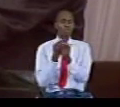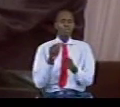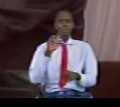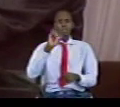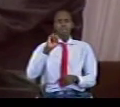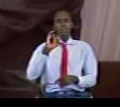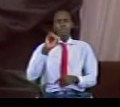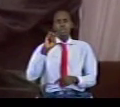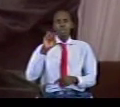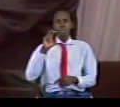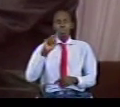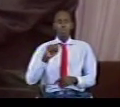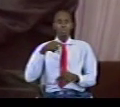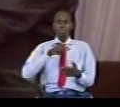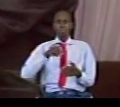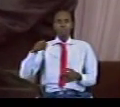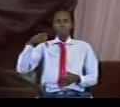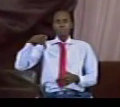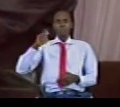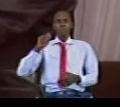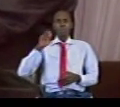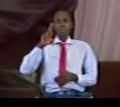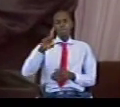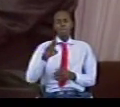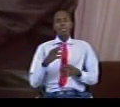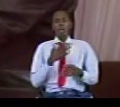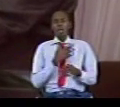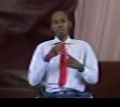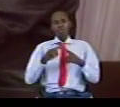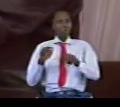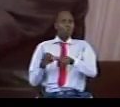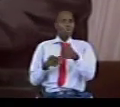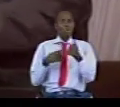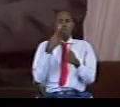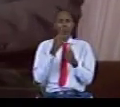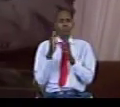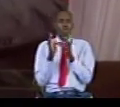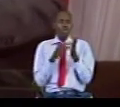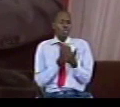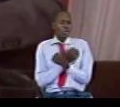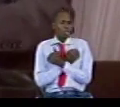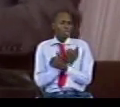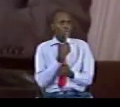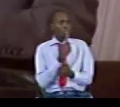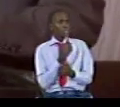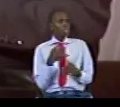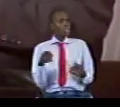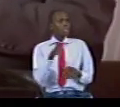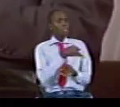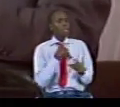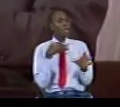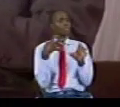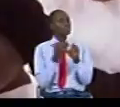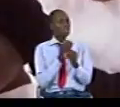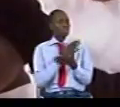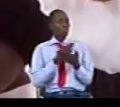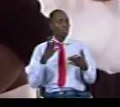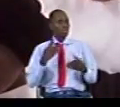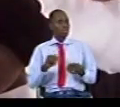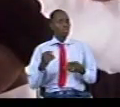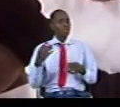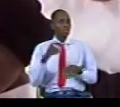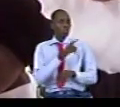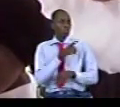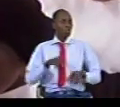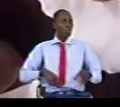whom Jesus loved, and said unto them, "They have taken away the Lord out of the sepulchre, and